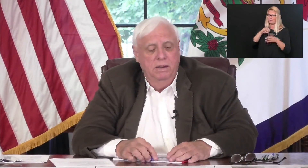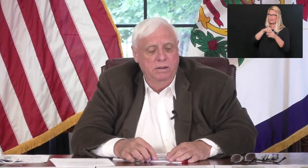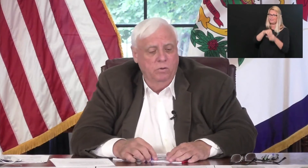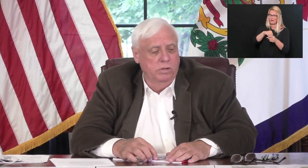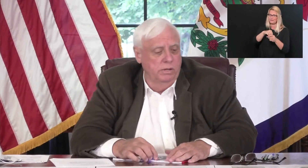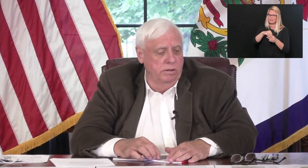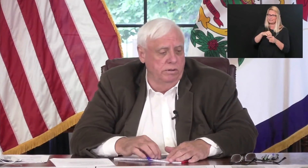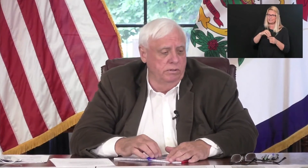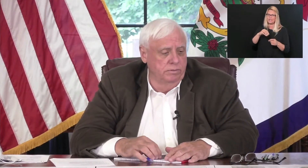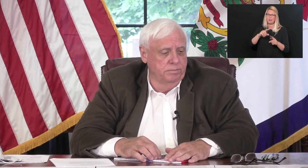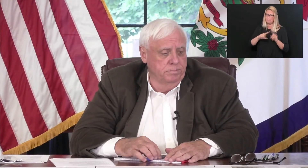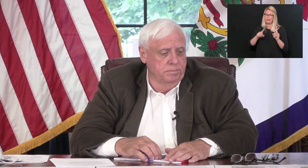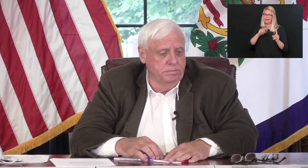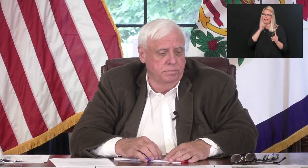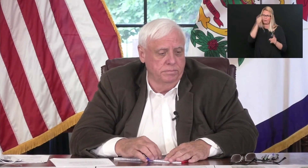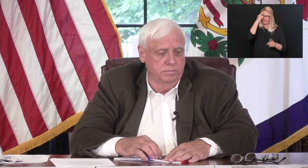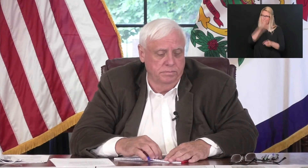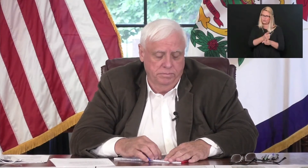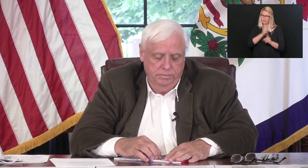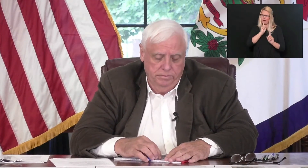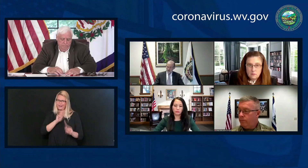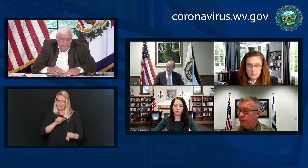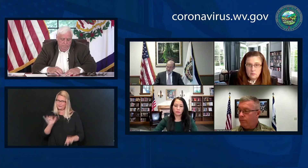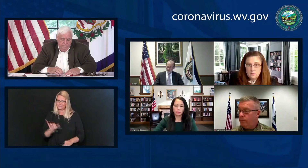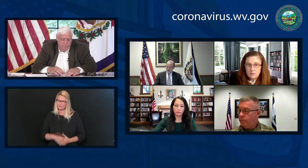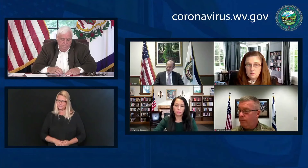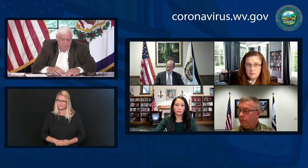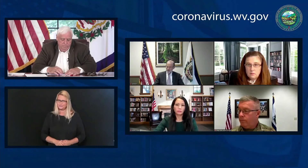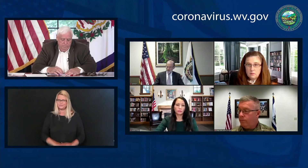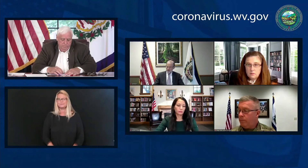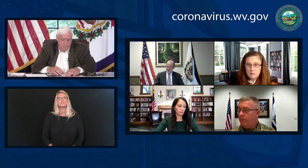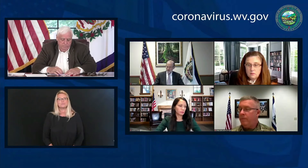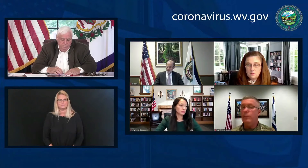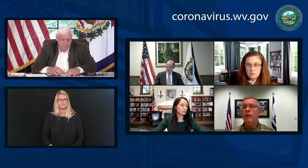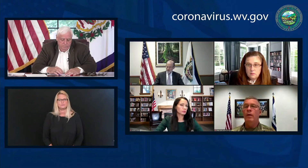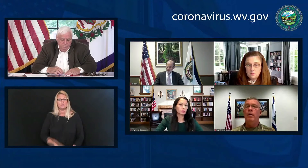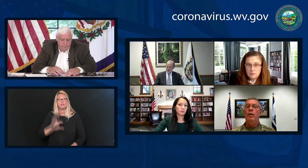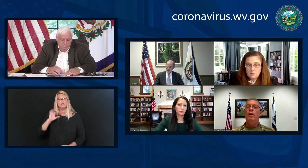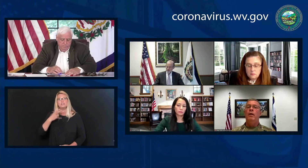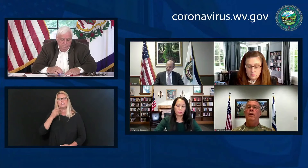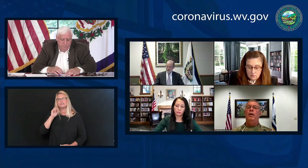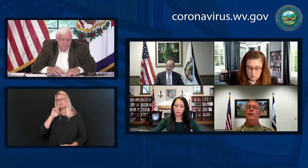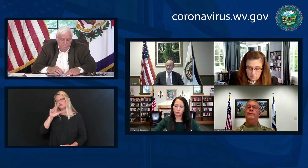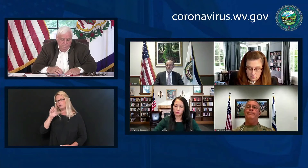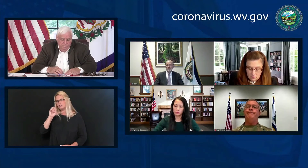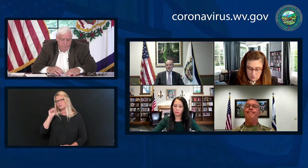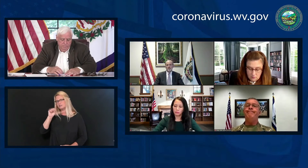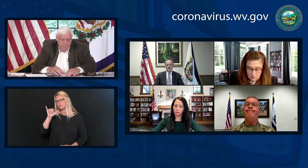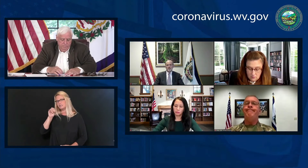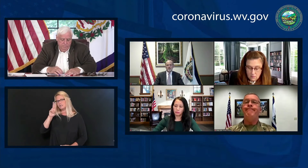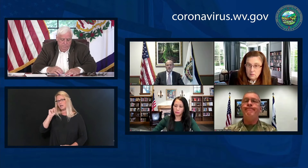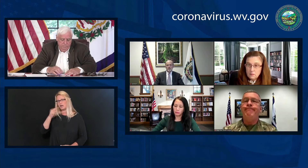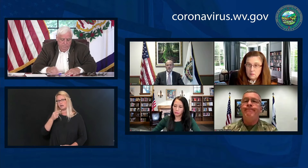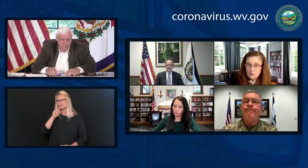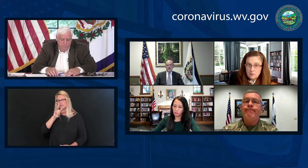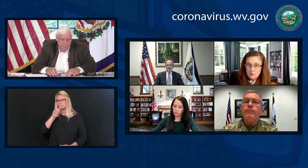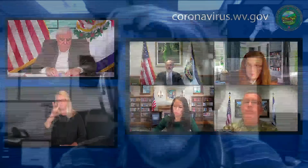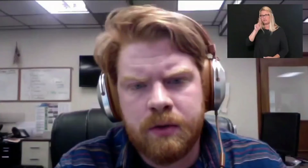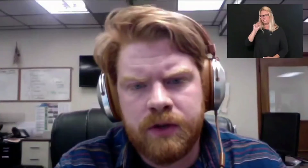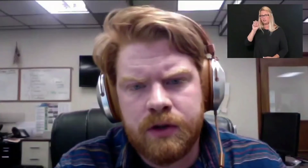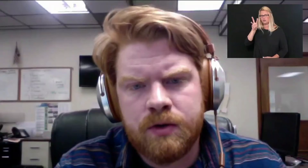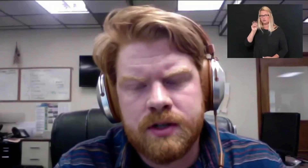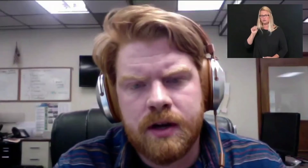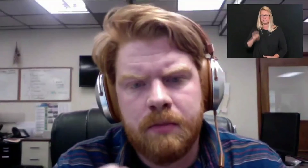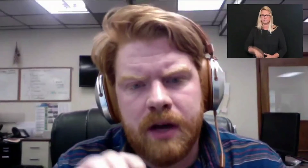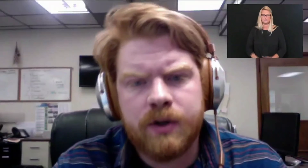I don't condone it. All right. Thank you, Paul. Next to Charles Young with WV news. Hi, this is Charles Young with